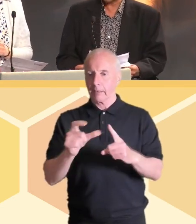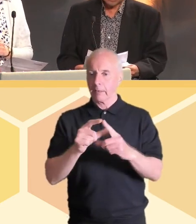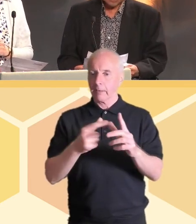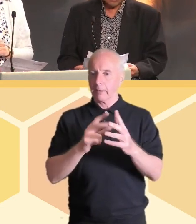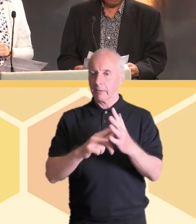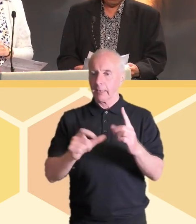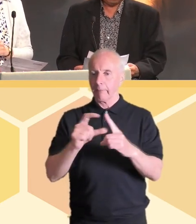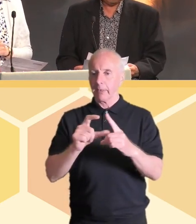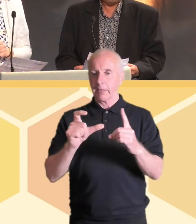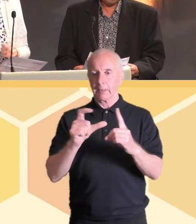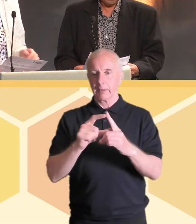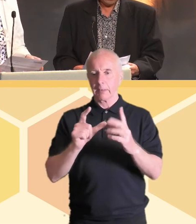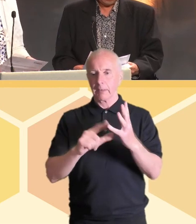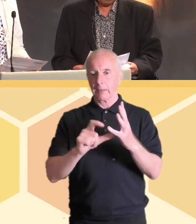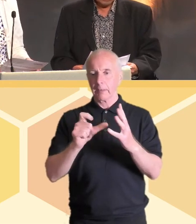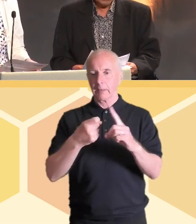David Ducker,